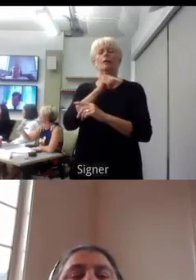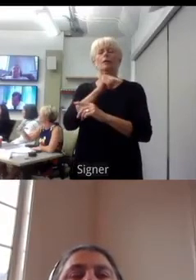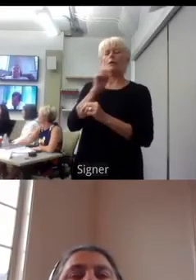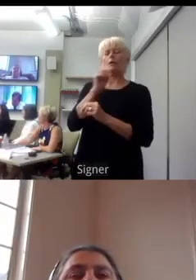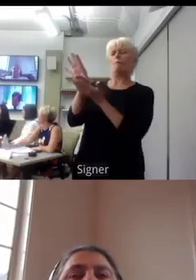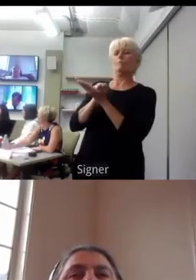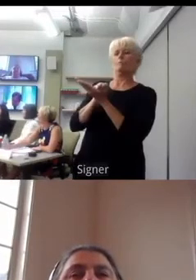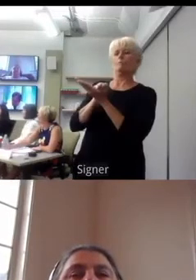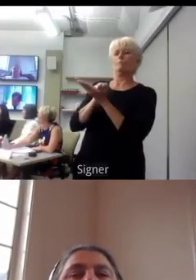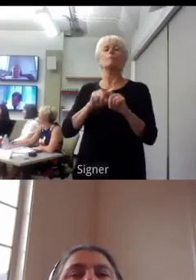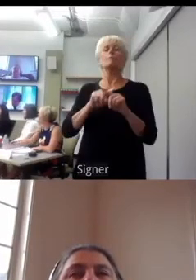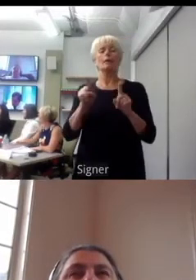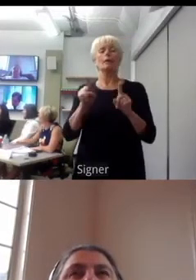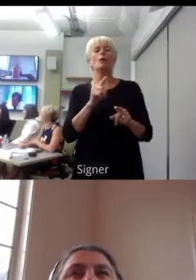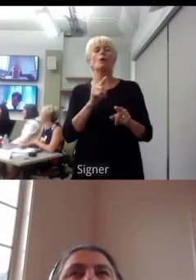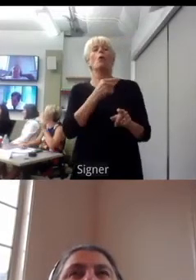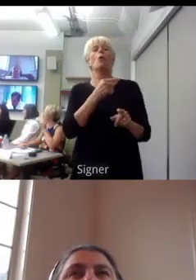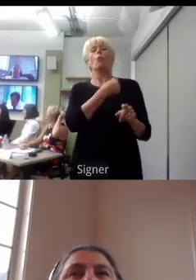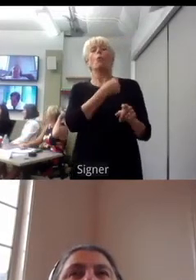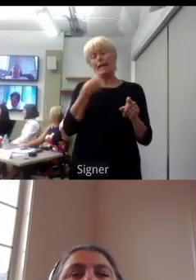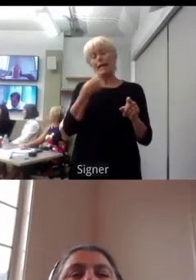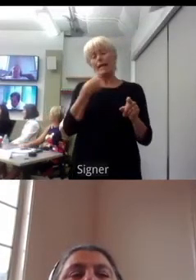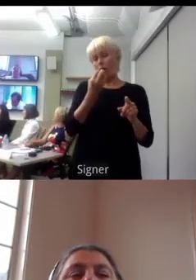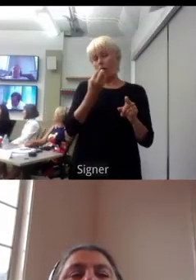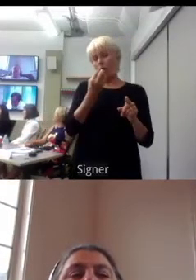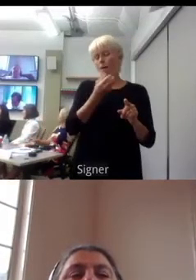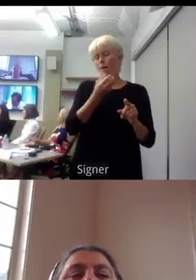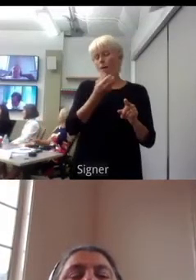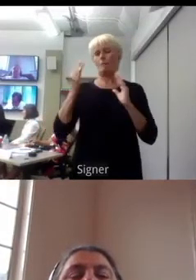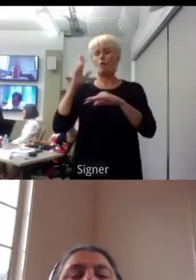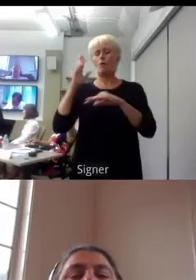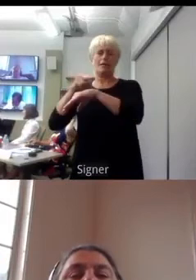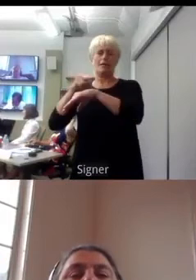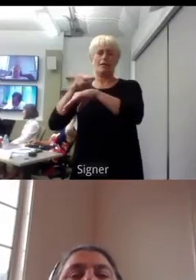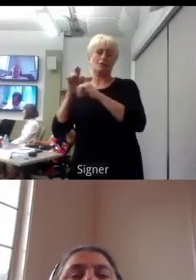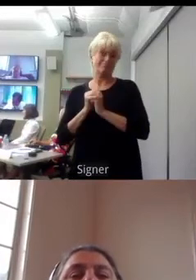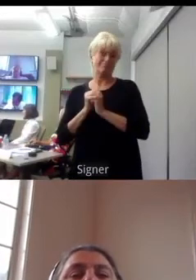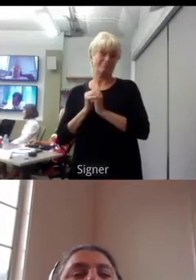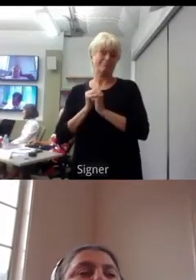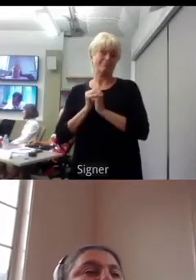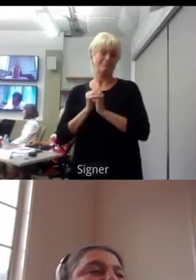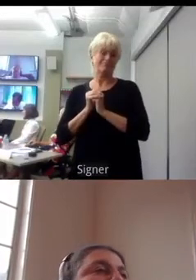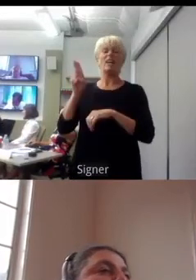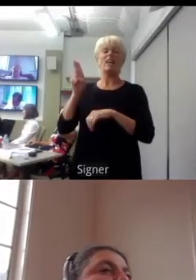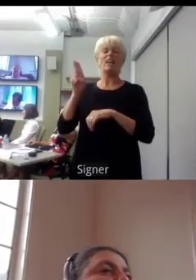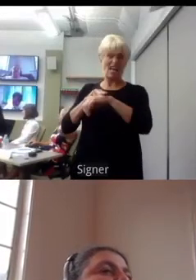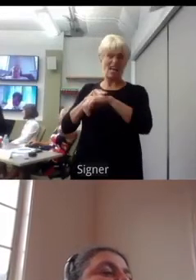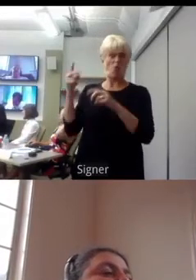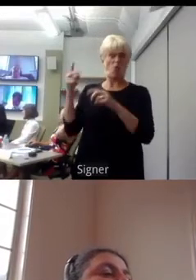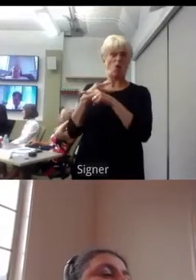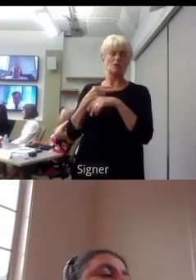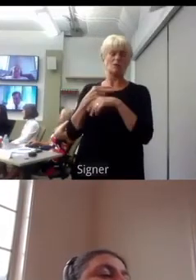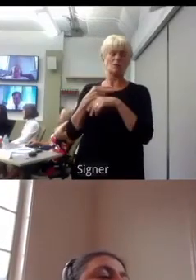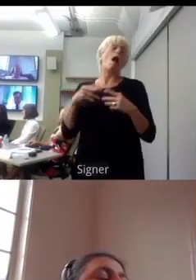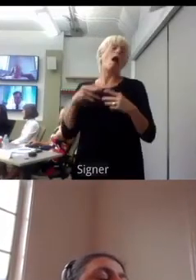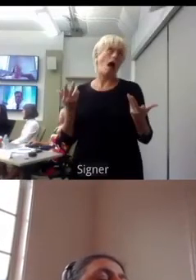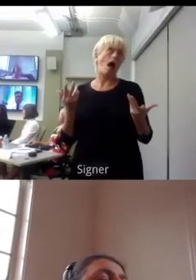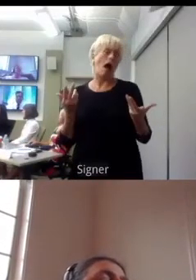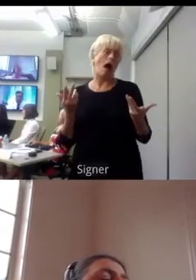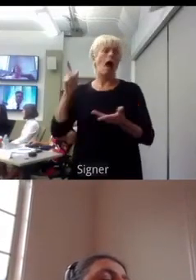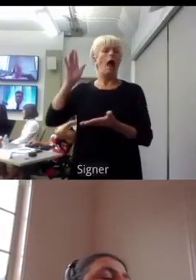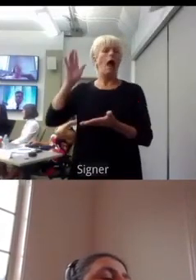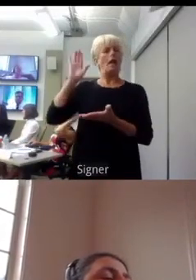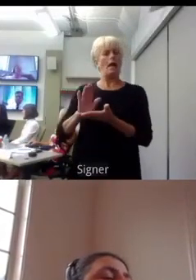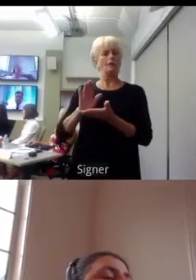the National Building Code. So the National Building Code is actually worse. So the National Building Code has less accommodations for people with disabilities.